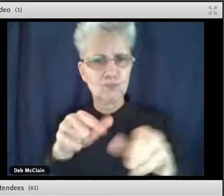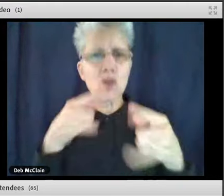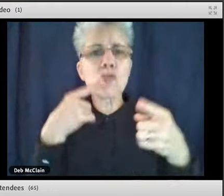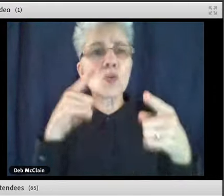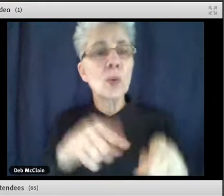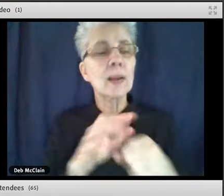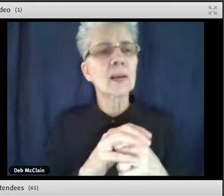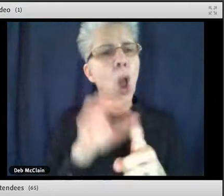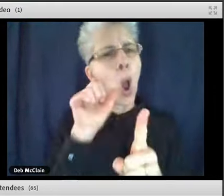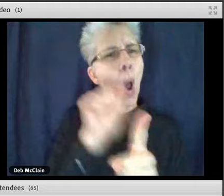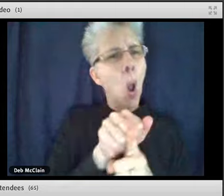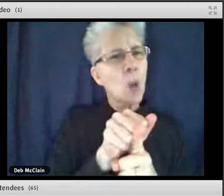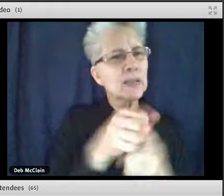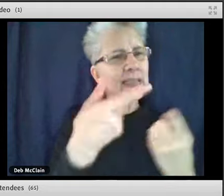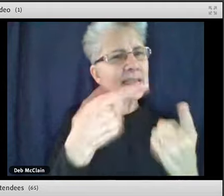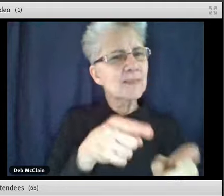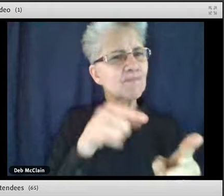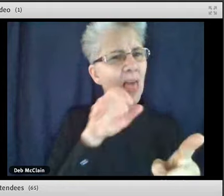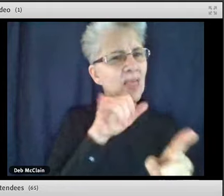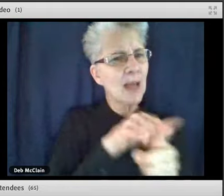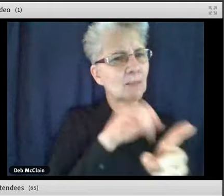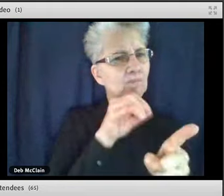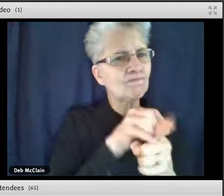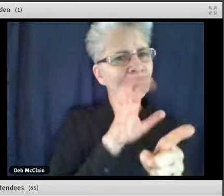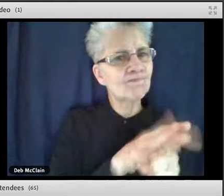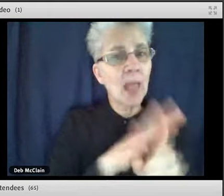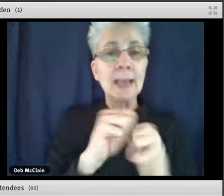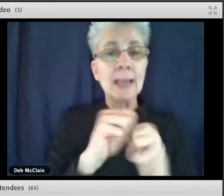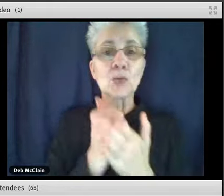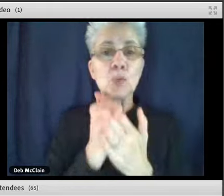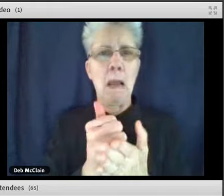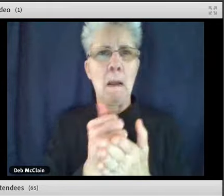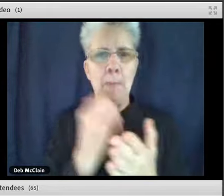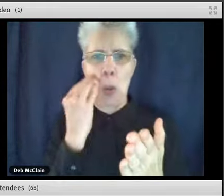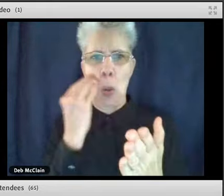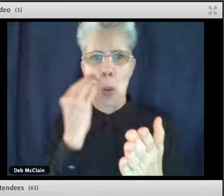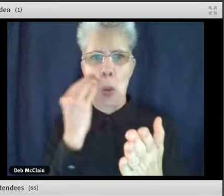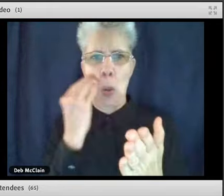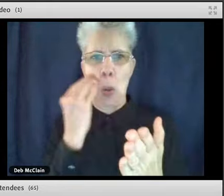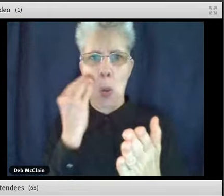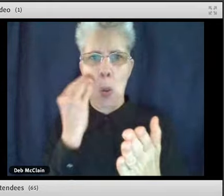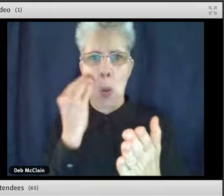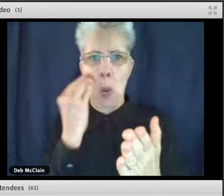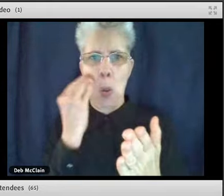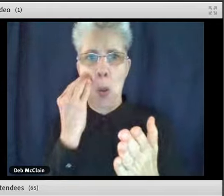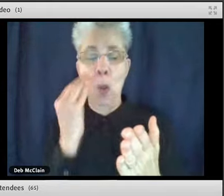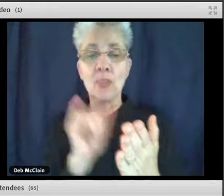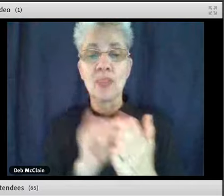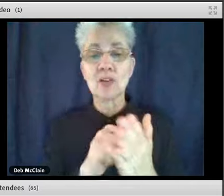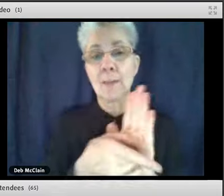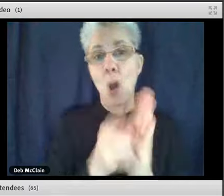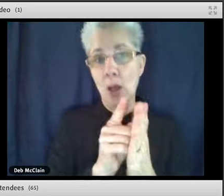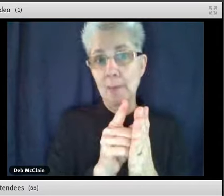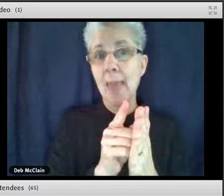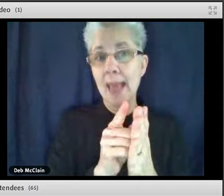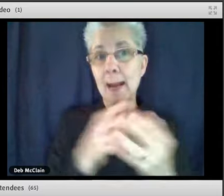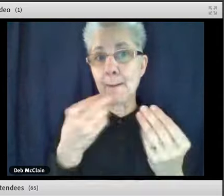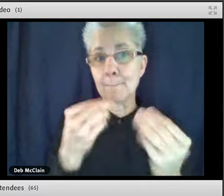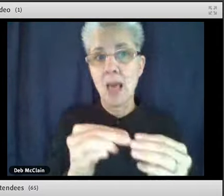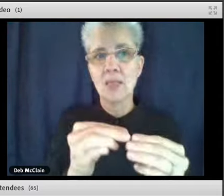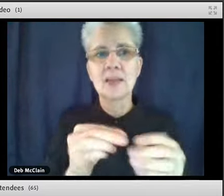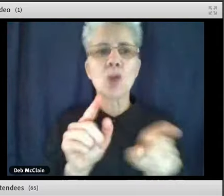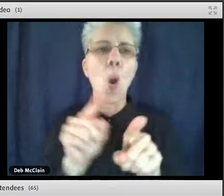exist, how can you get help determining. There's some automated methods, but also, you know, why should